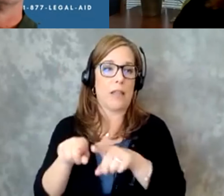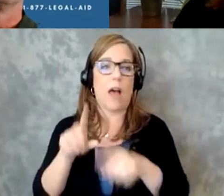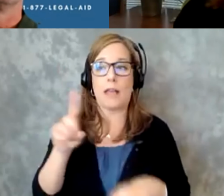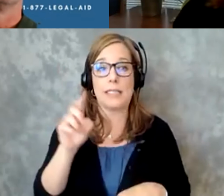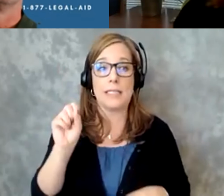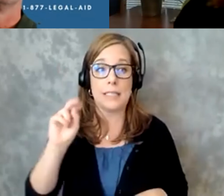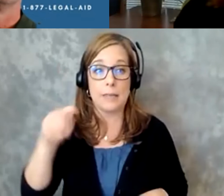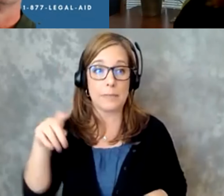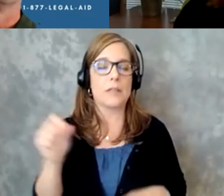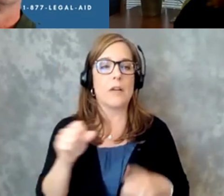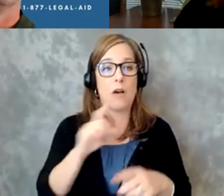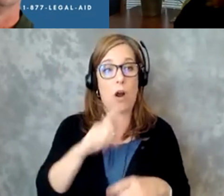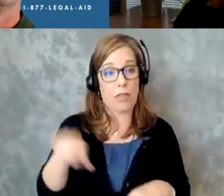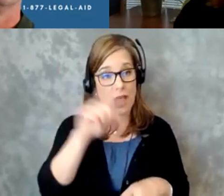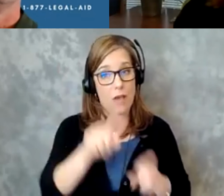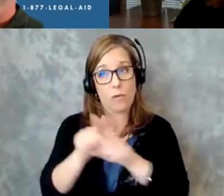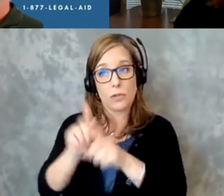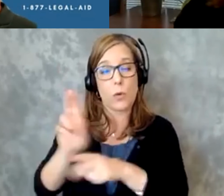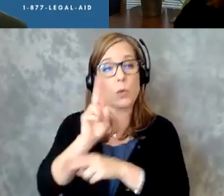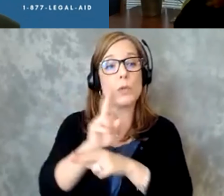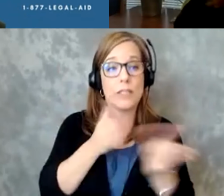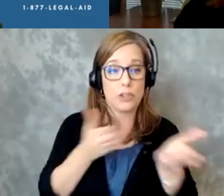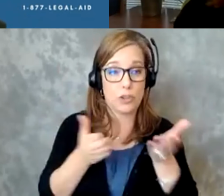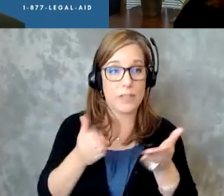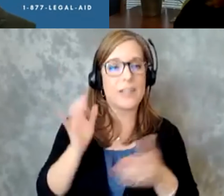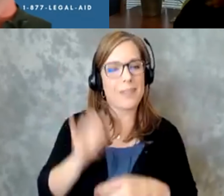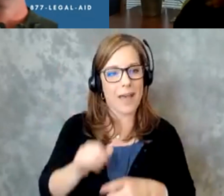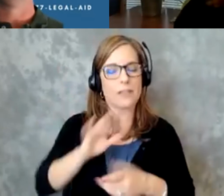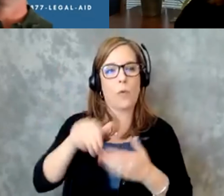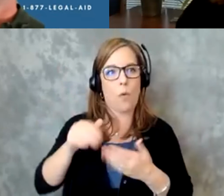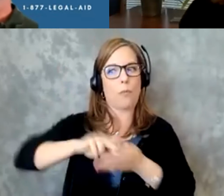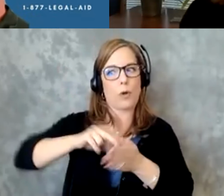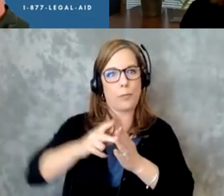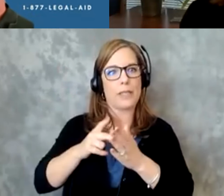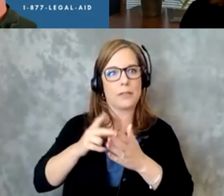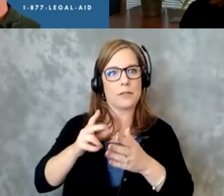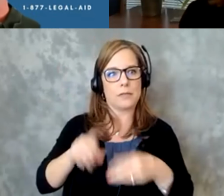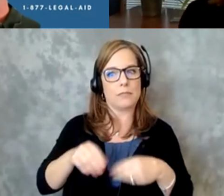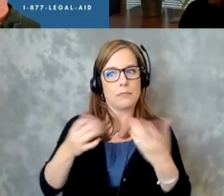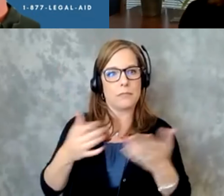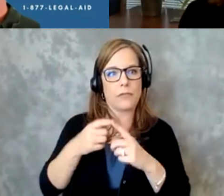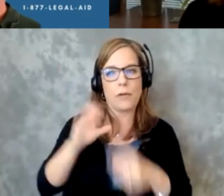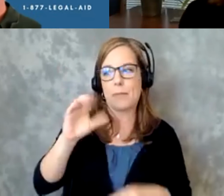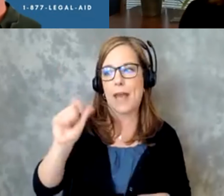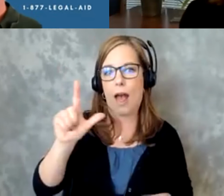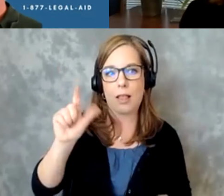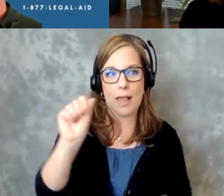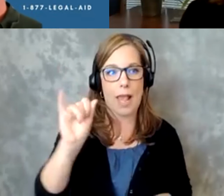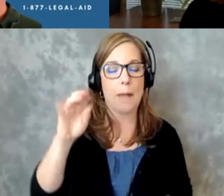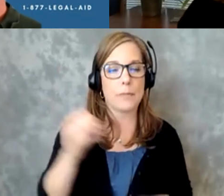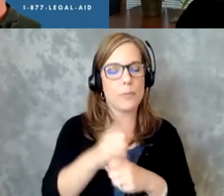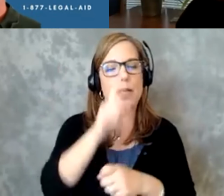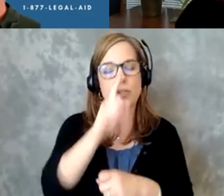utilizing the services that CalAIM is really meant to provide to make sure that, California or